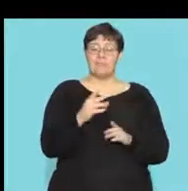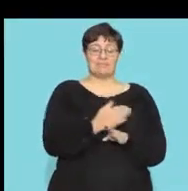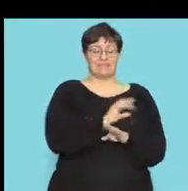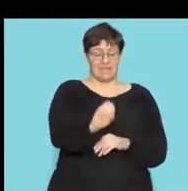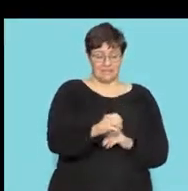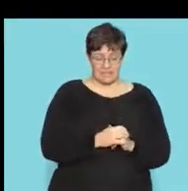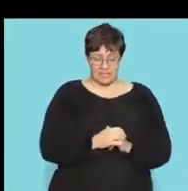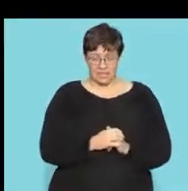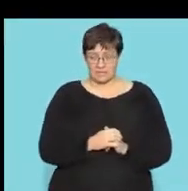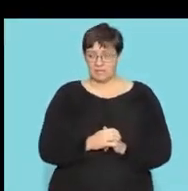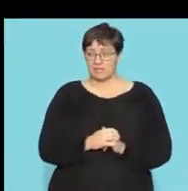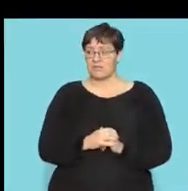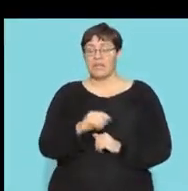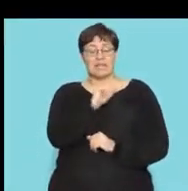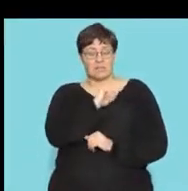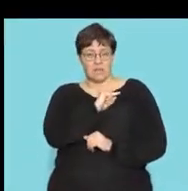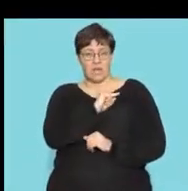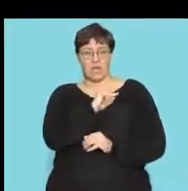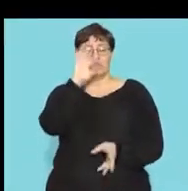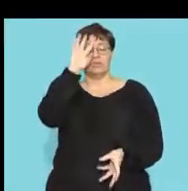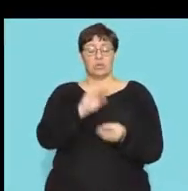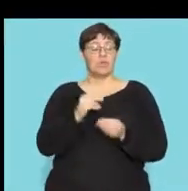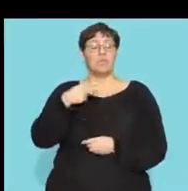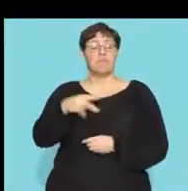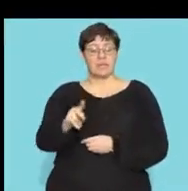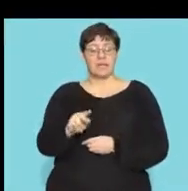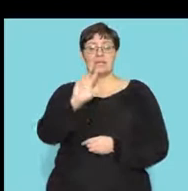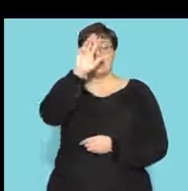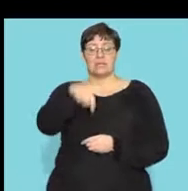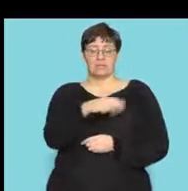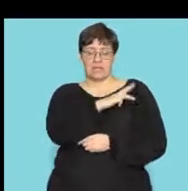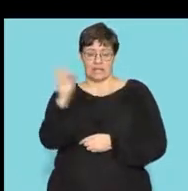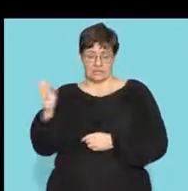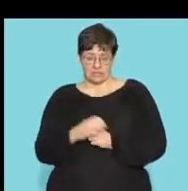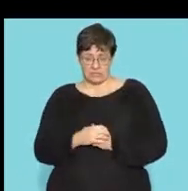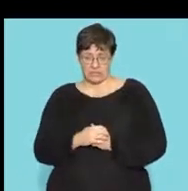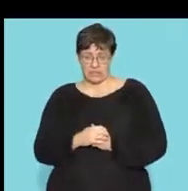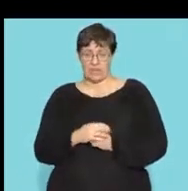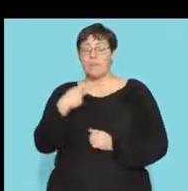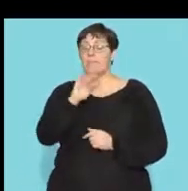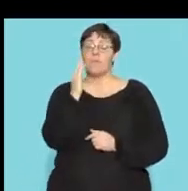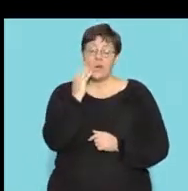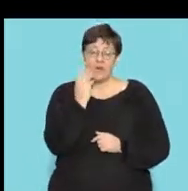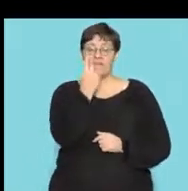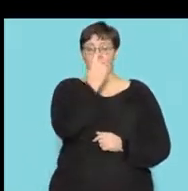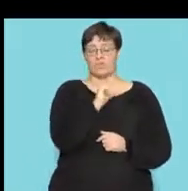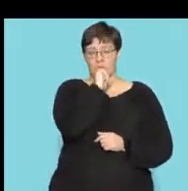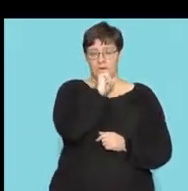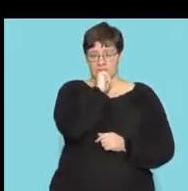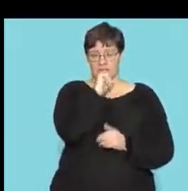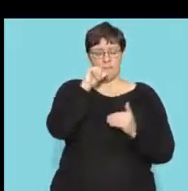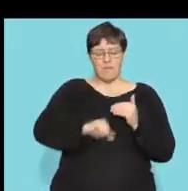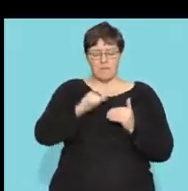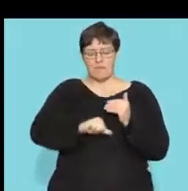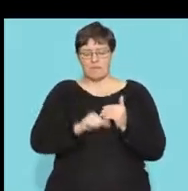Therefore, you find that the total amount that we paid was 9,900. It was paid on the 1st of August. How many months were for the